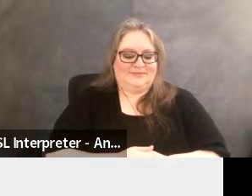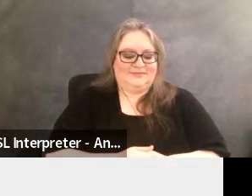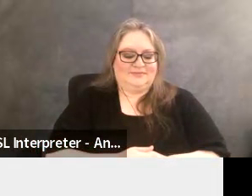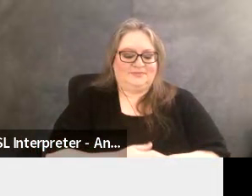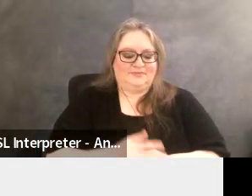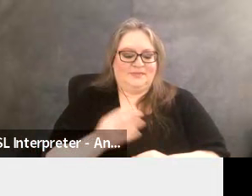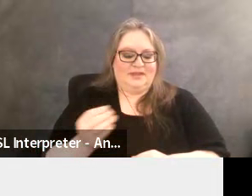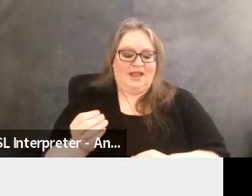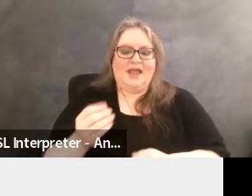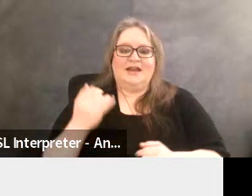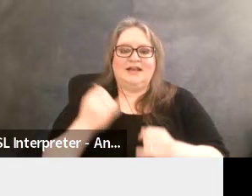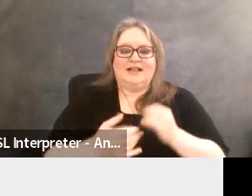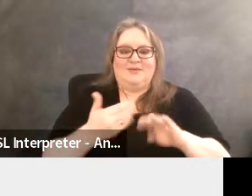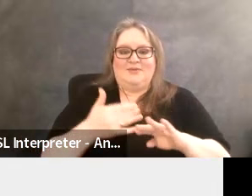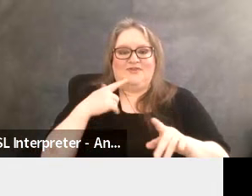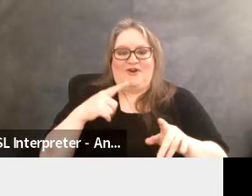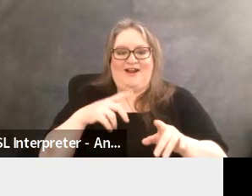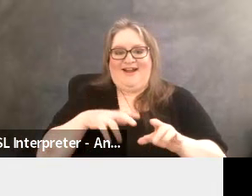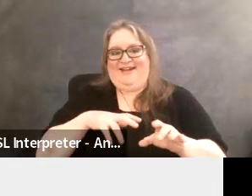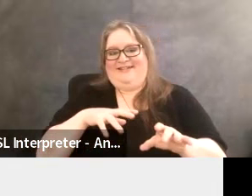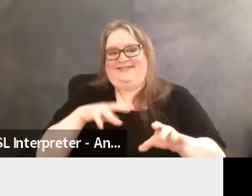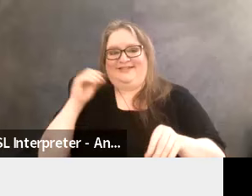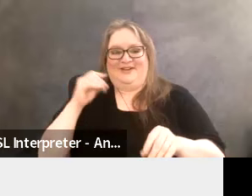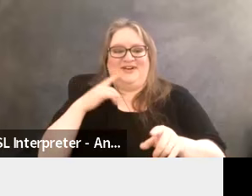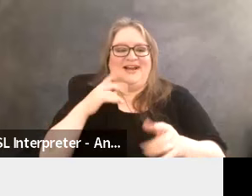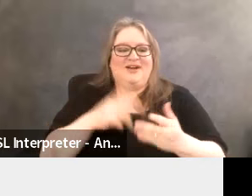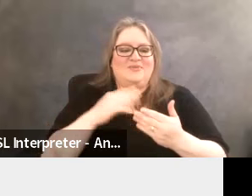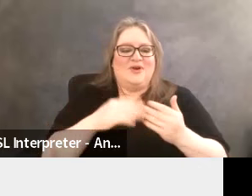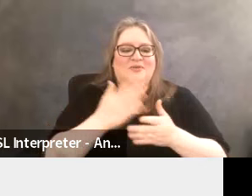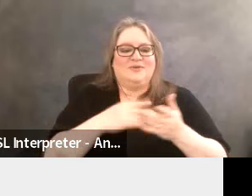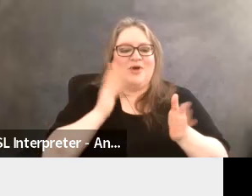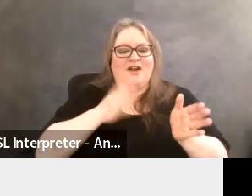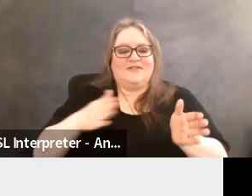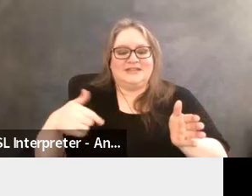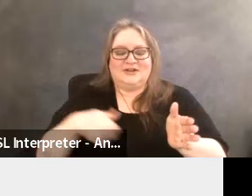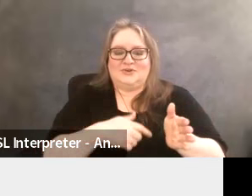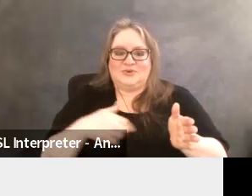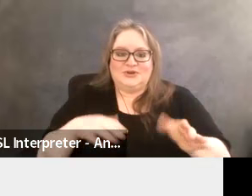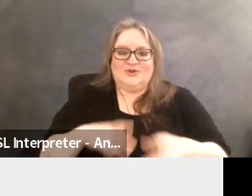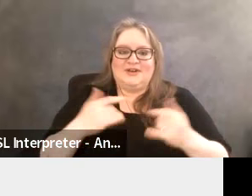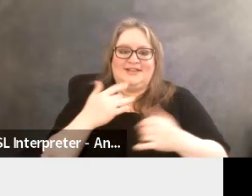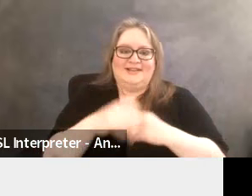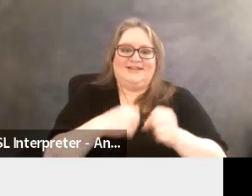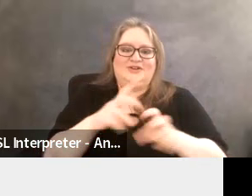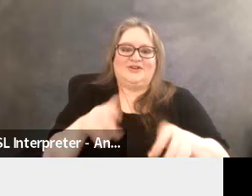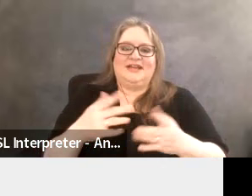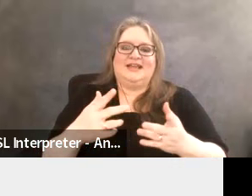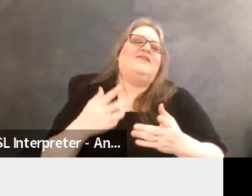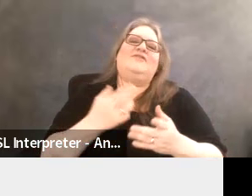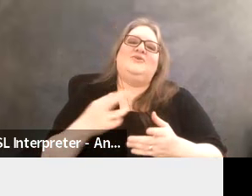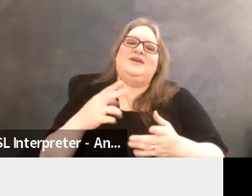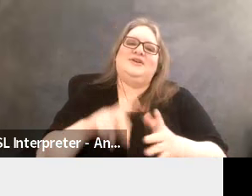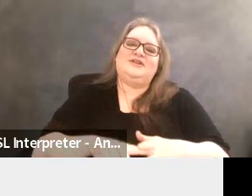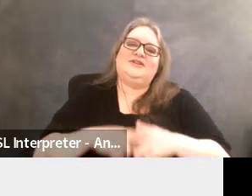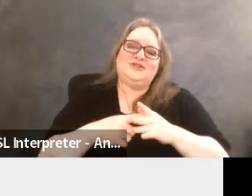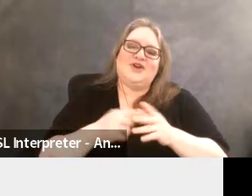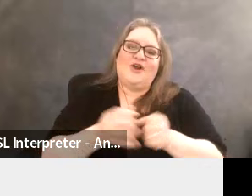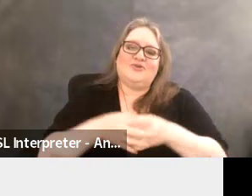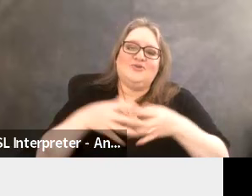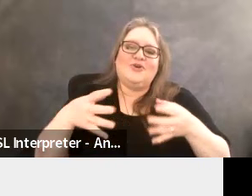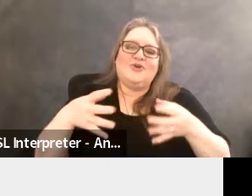And last, before I go, our program today is a part of a series we're holding this year to give you the resources you need to start, grow,